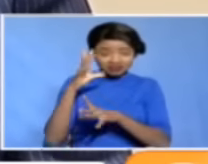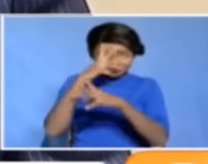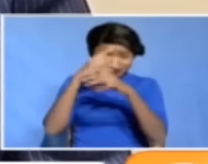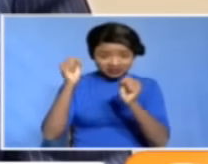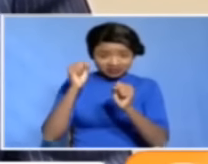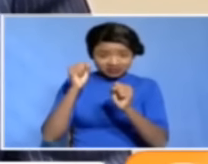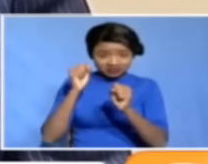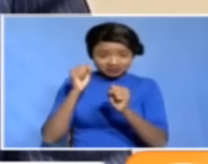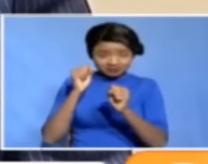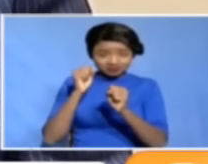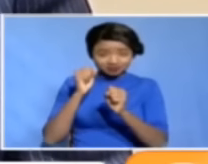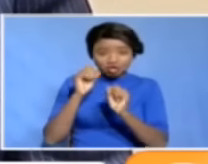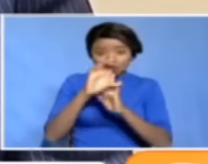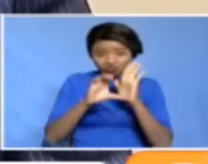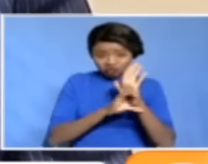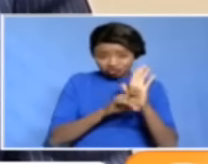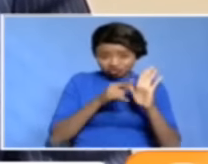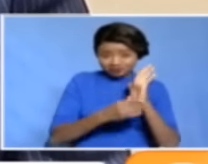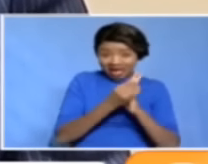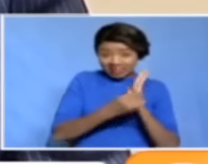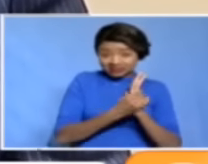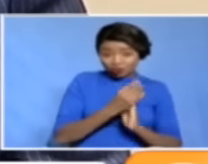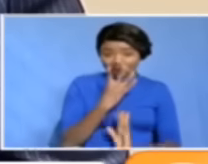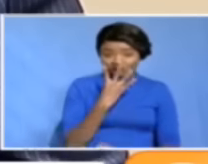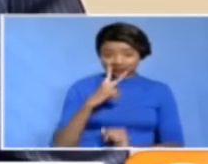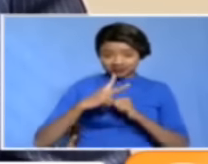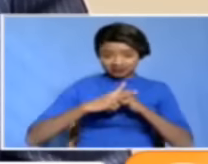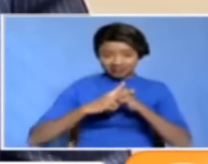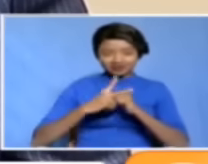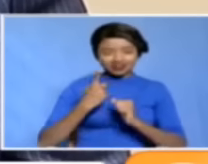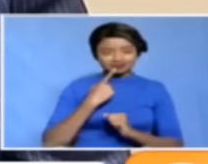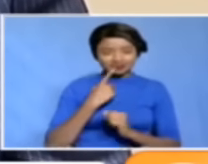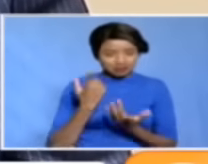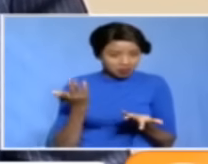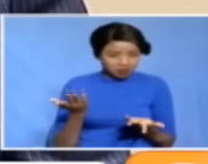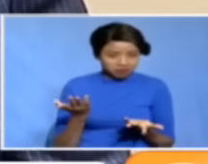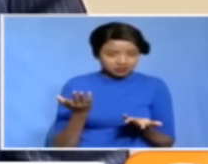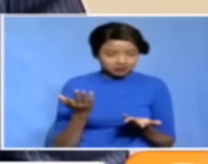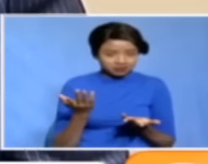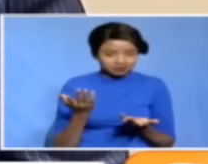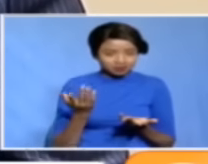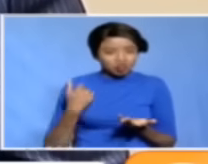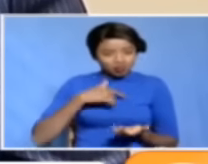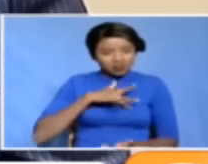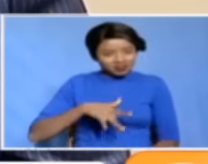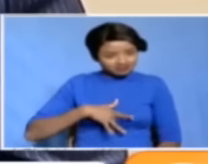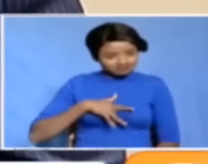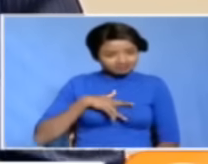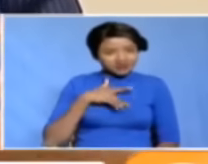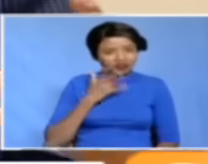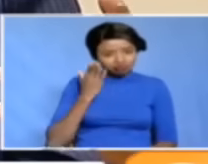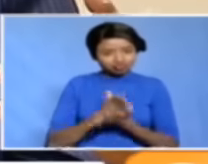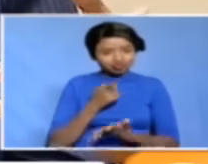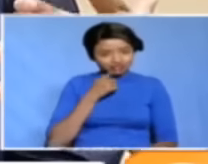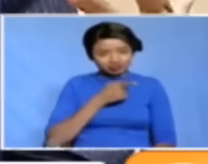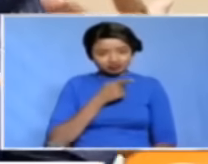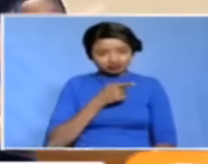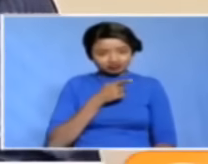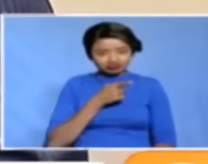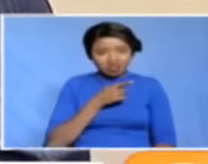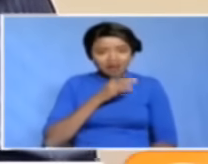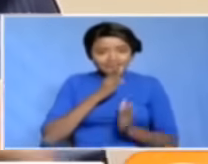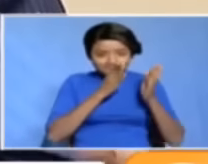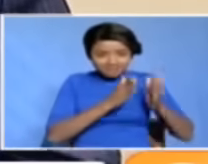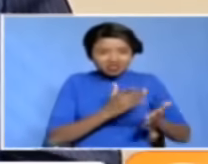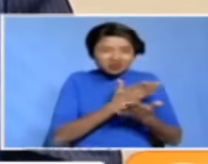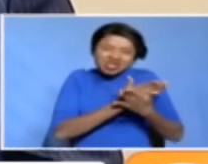Article 147 of the Constitution, is an institution. So I think we felt that an ordinary person